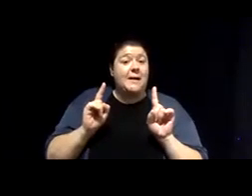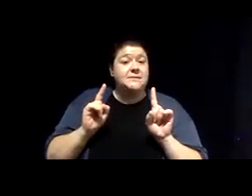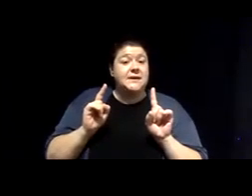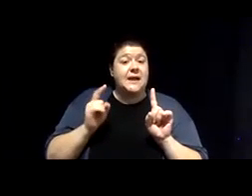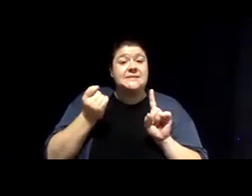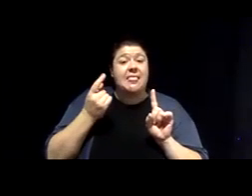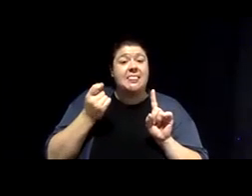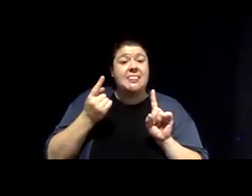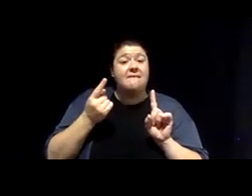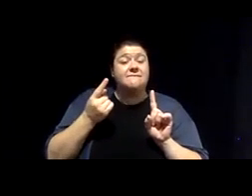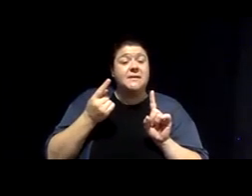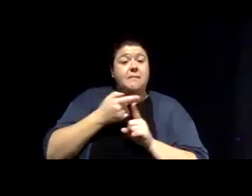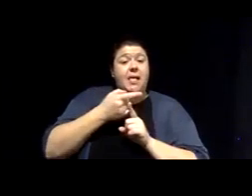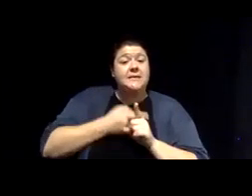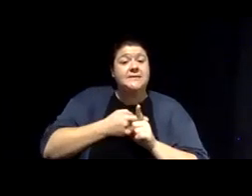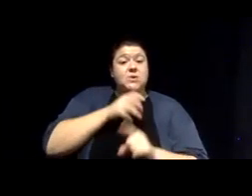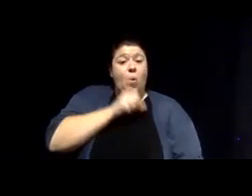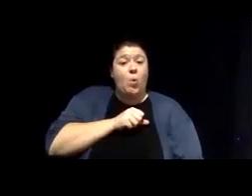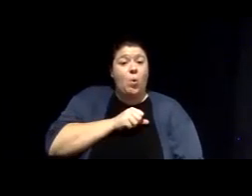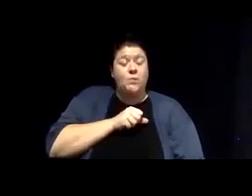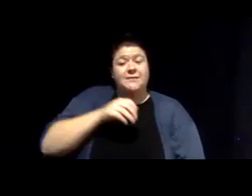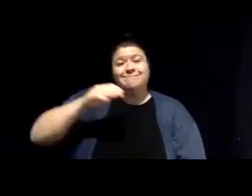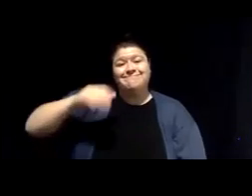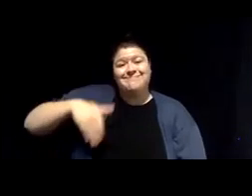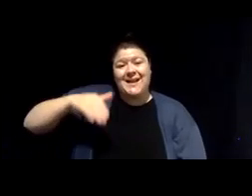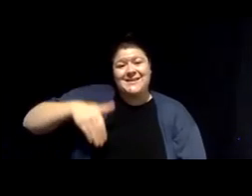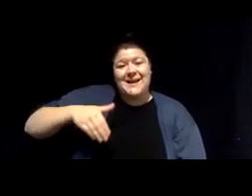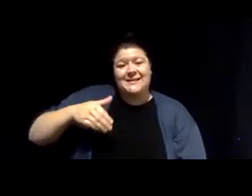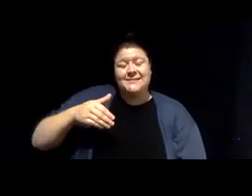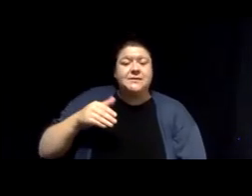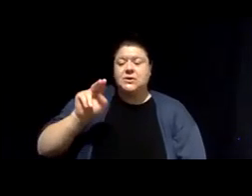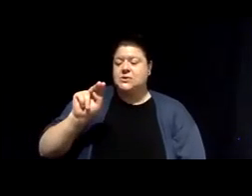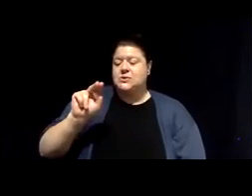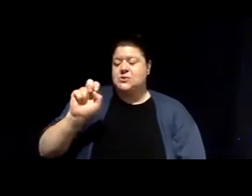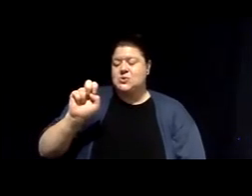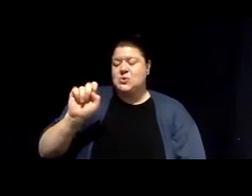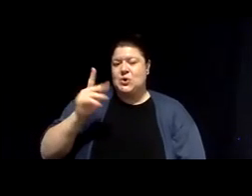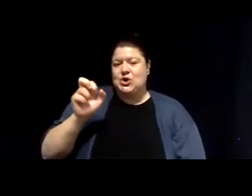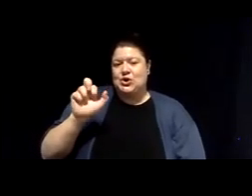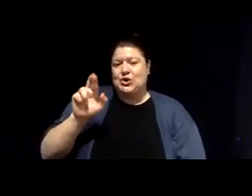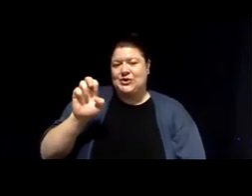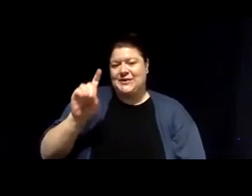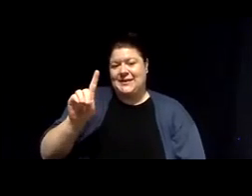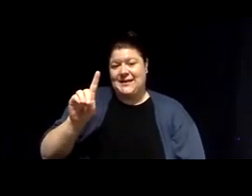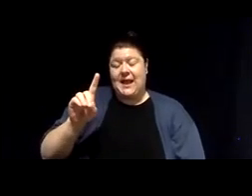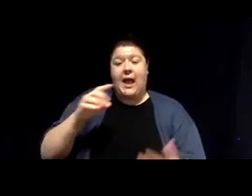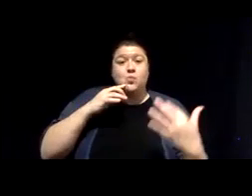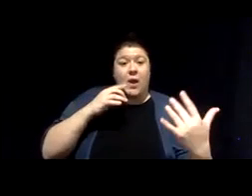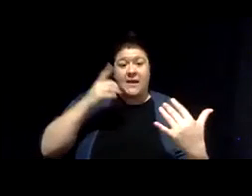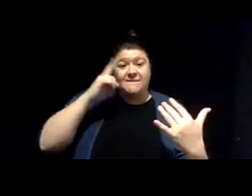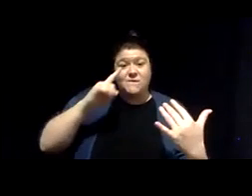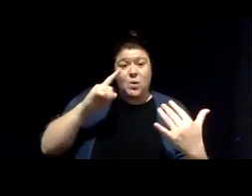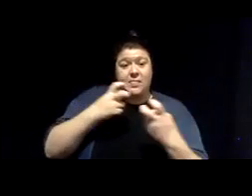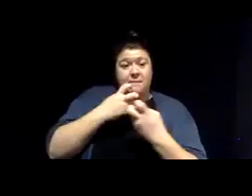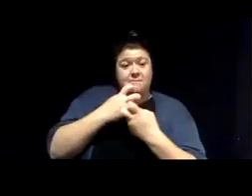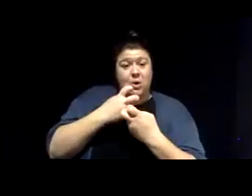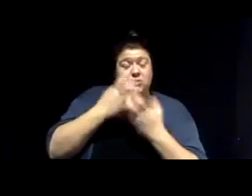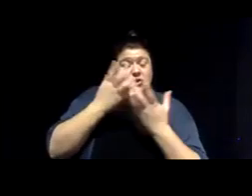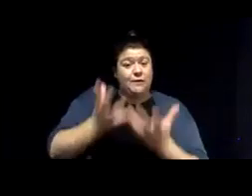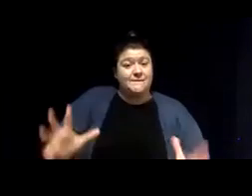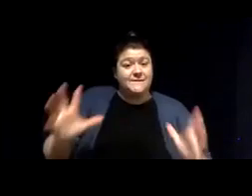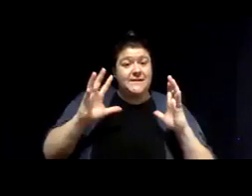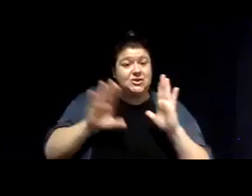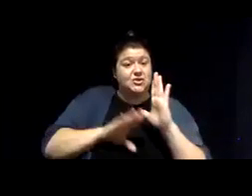old. He's not yet been neutered because I'm waiting for the bones to finish developing. So in